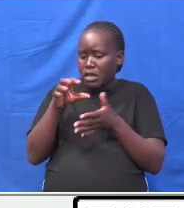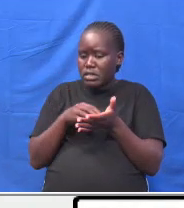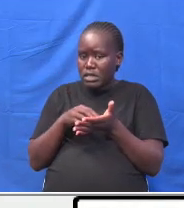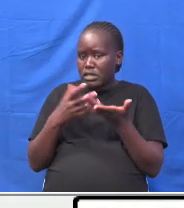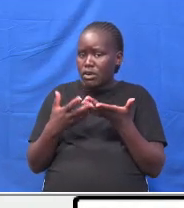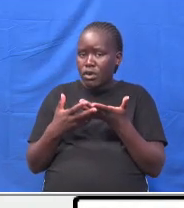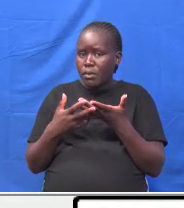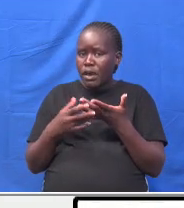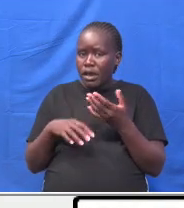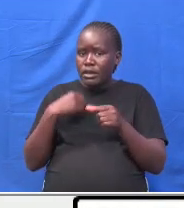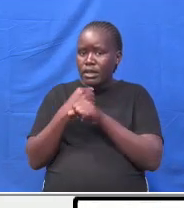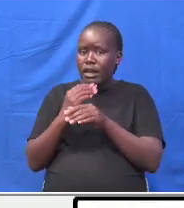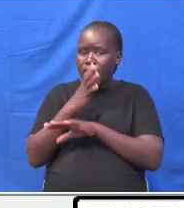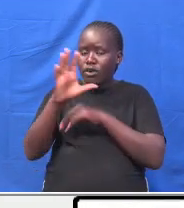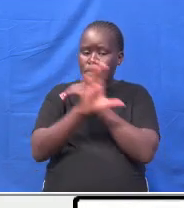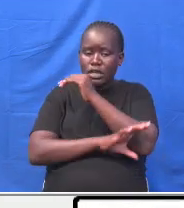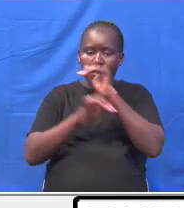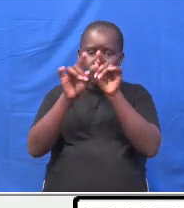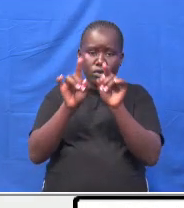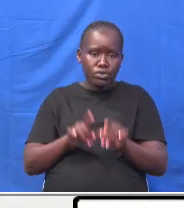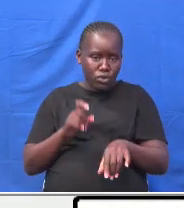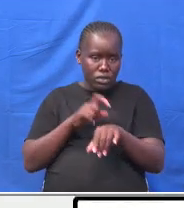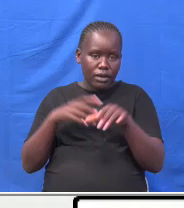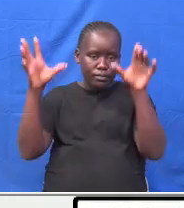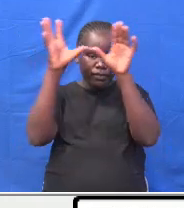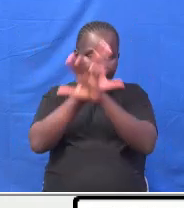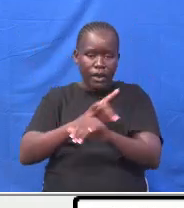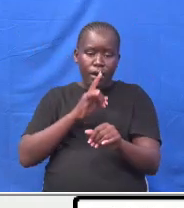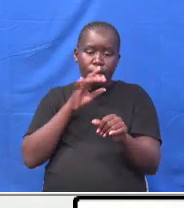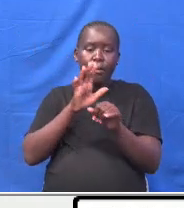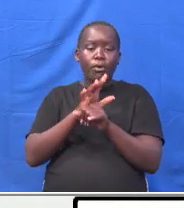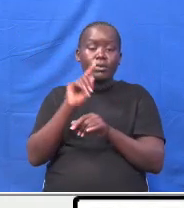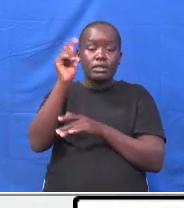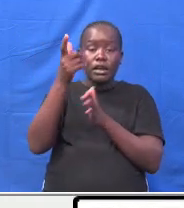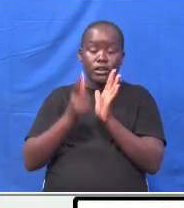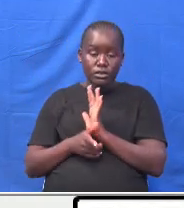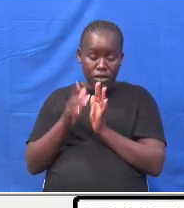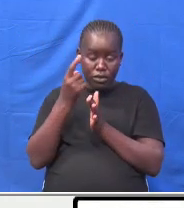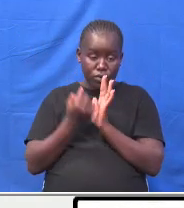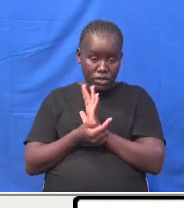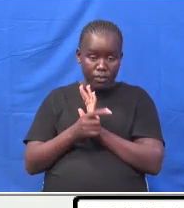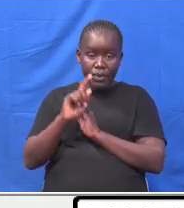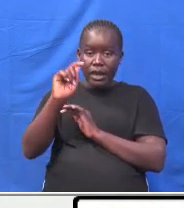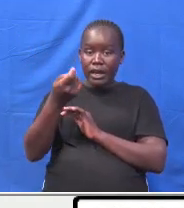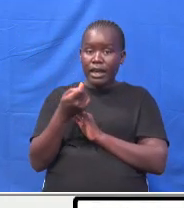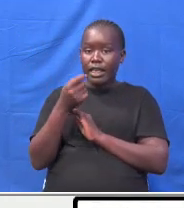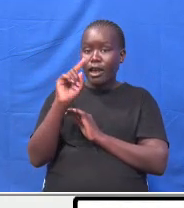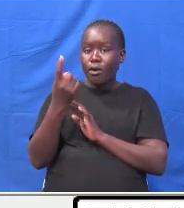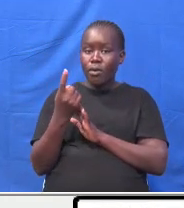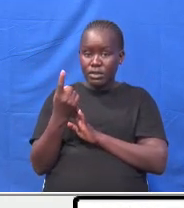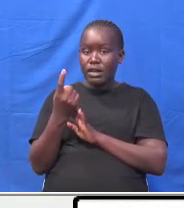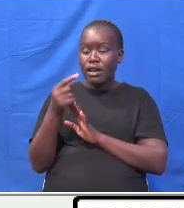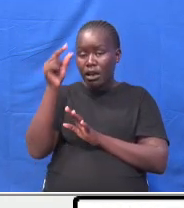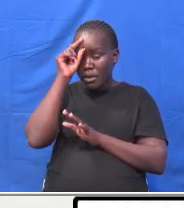tamed across the country, even when President William Ruto promised Kenyans that his Kenya Kwanza government will not be